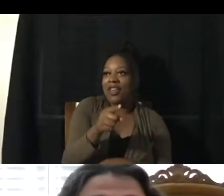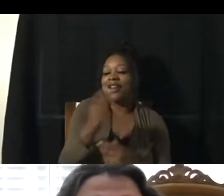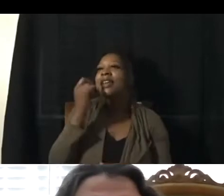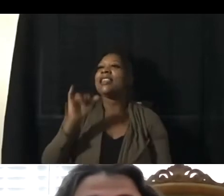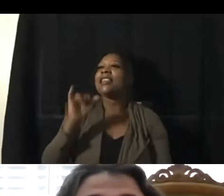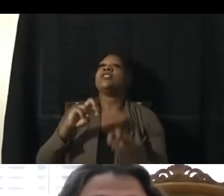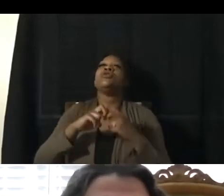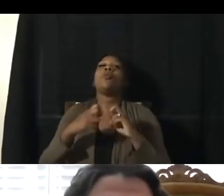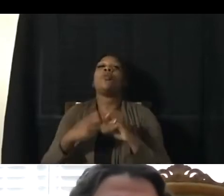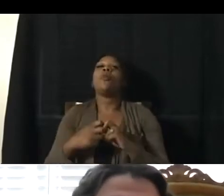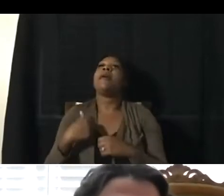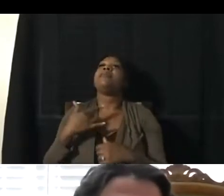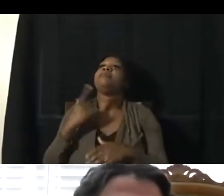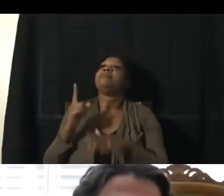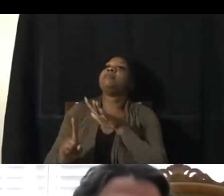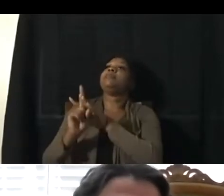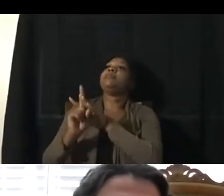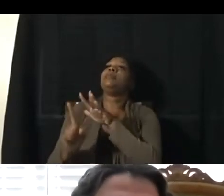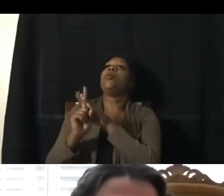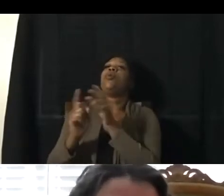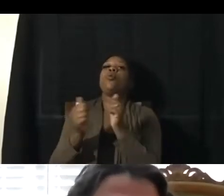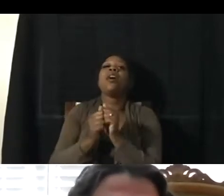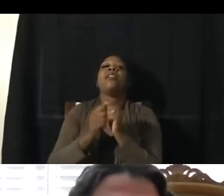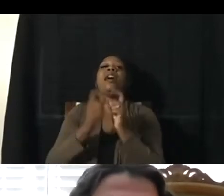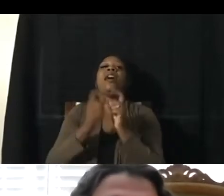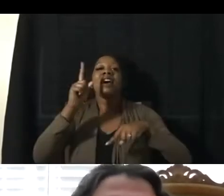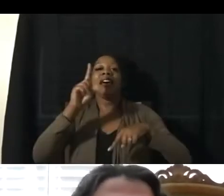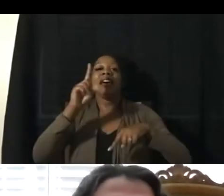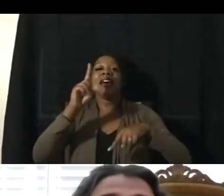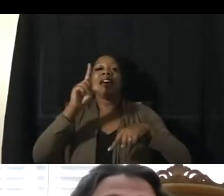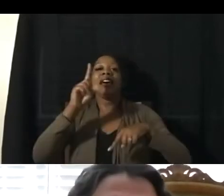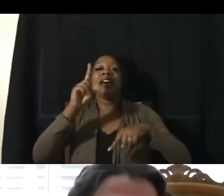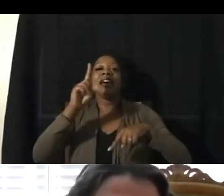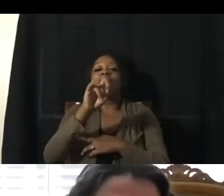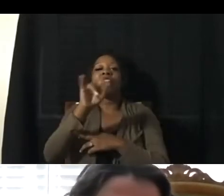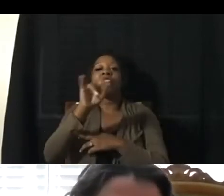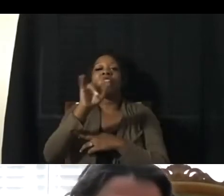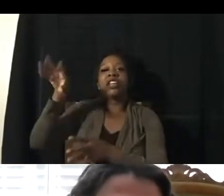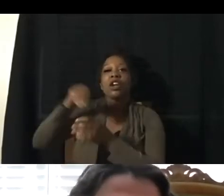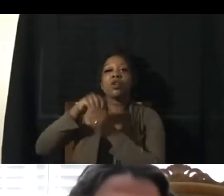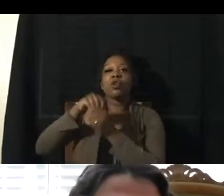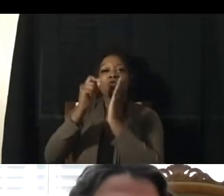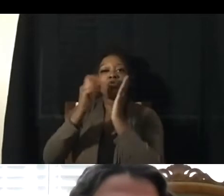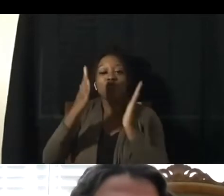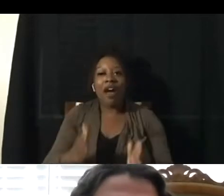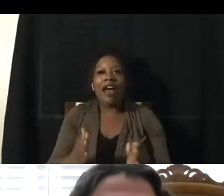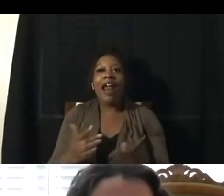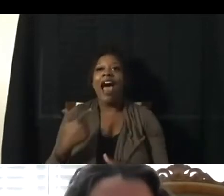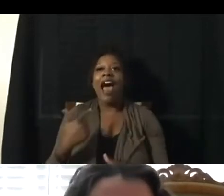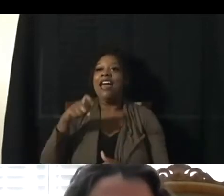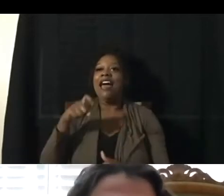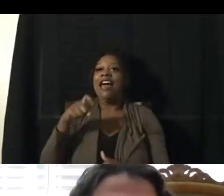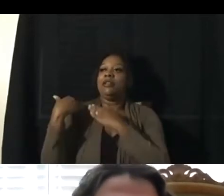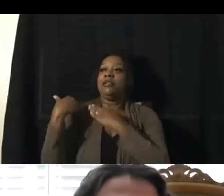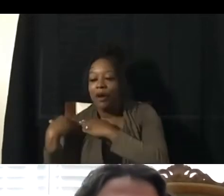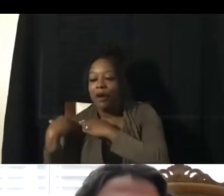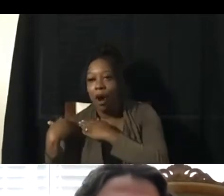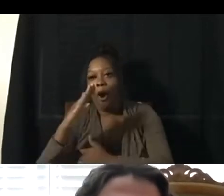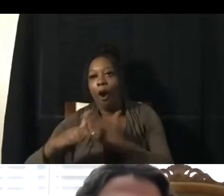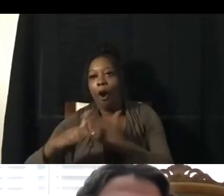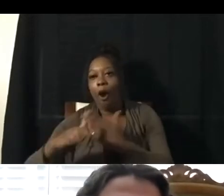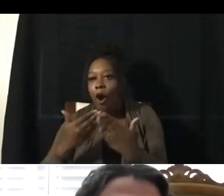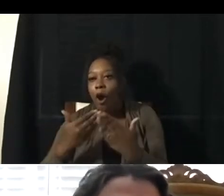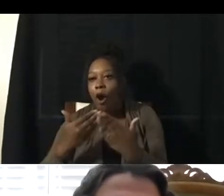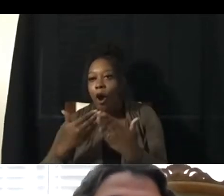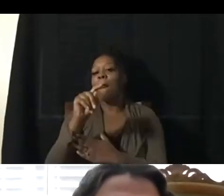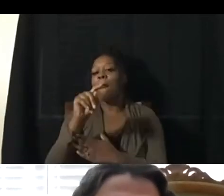and inclusion writer, is that you end up having to carry the weight of all the minority writing that happens on the site. So you really have